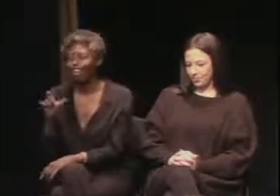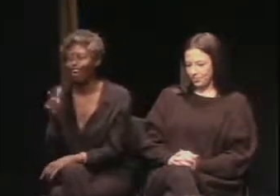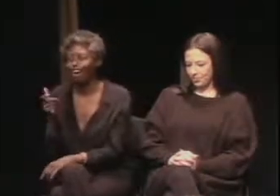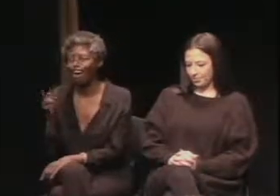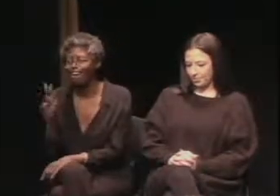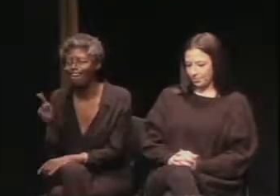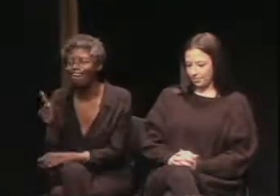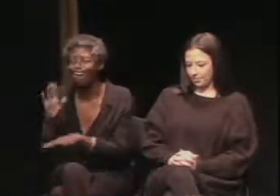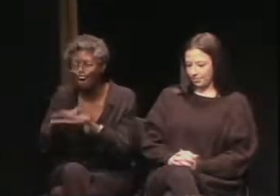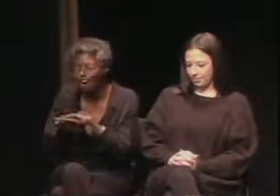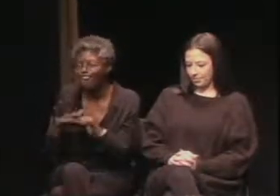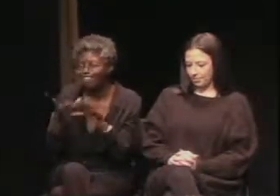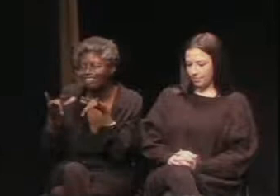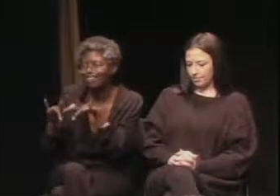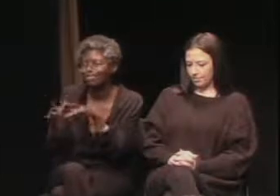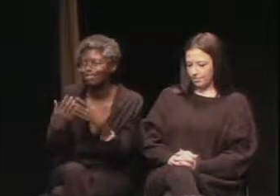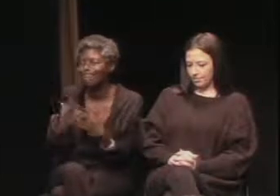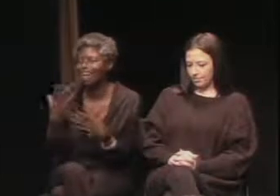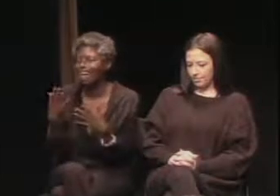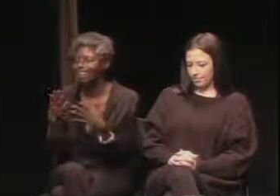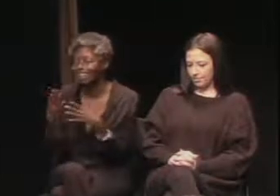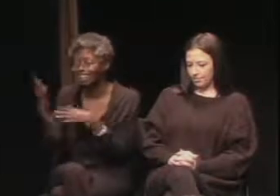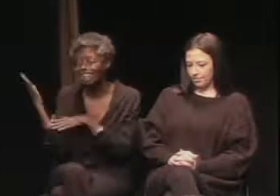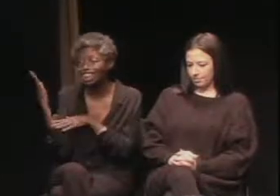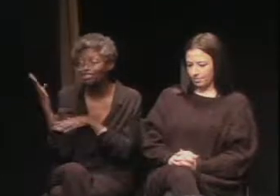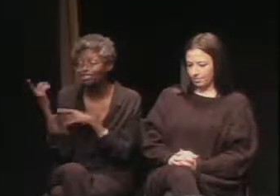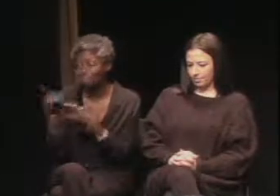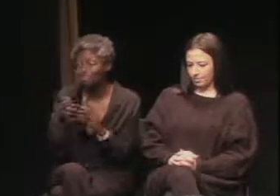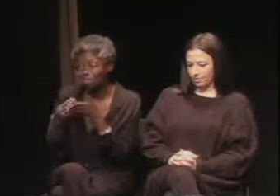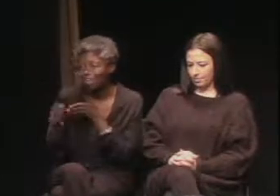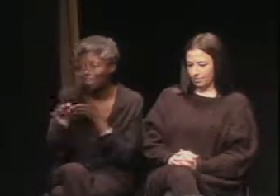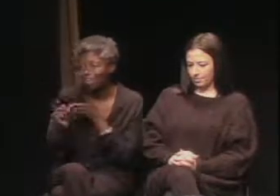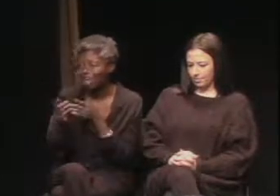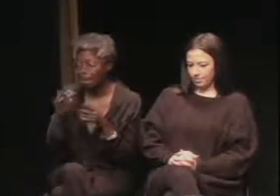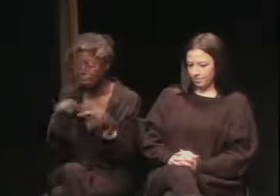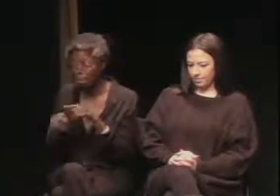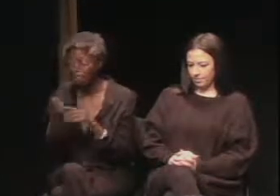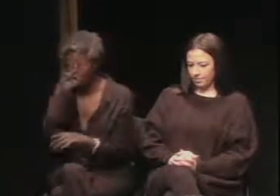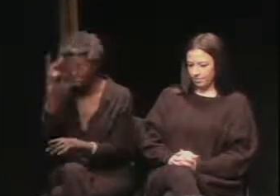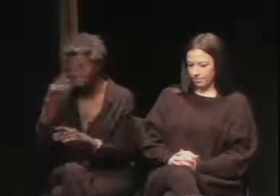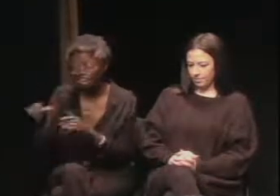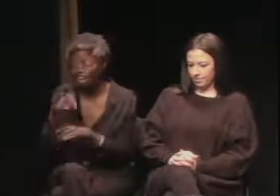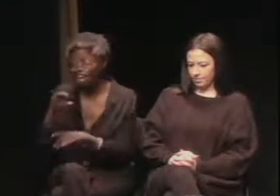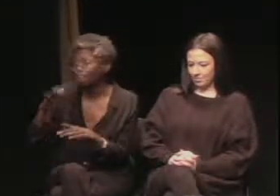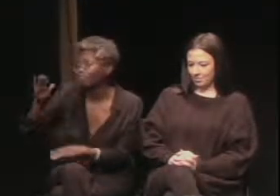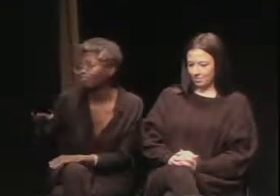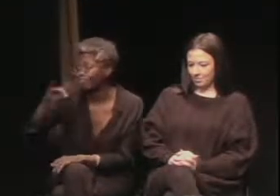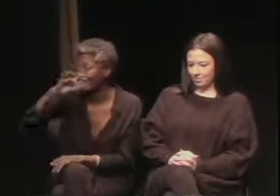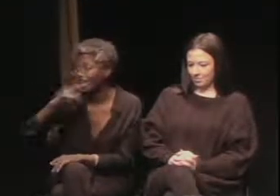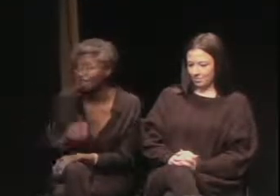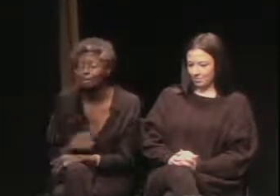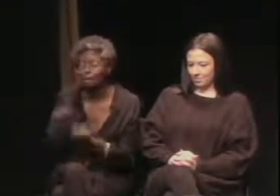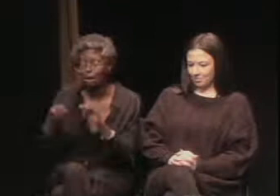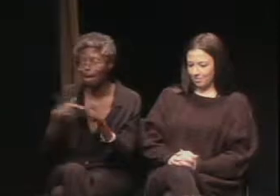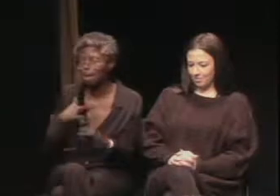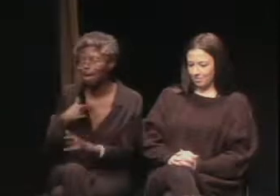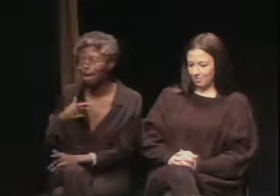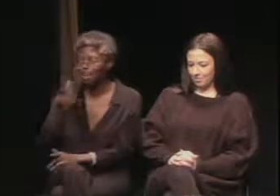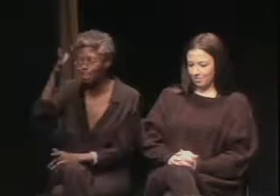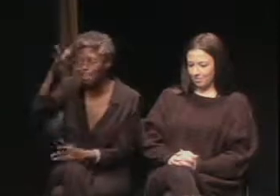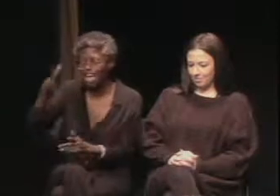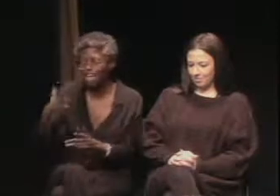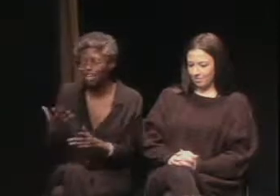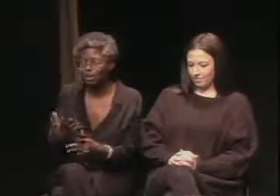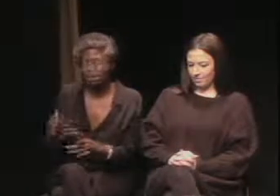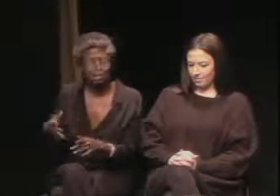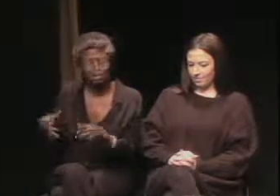tape. You're right. He would buy lectures. So I wasn't going to the park and getting ice cream like other little children. My granddad would put me in his